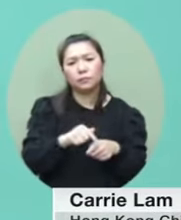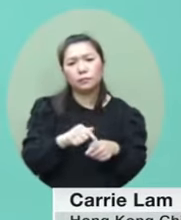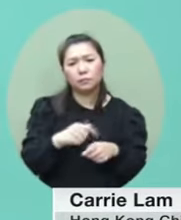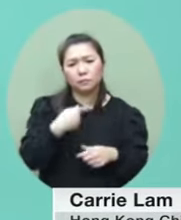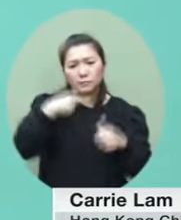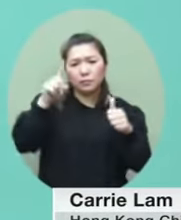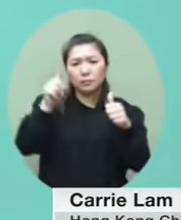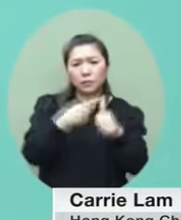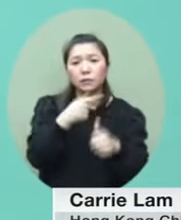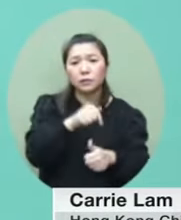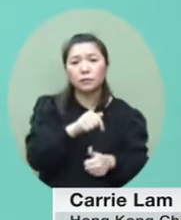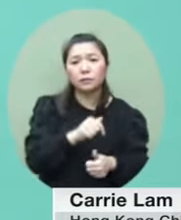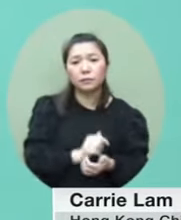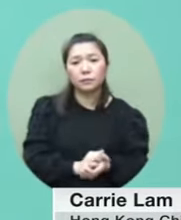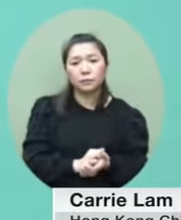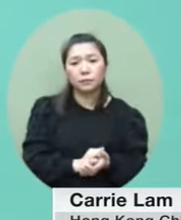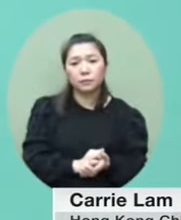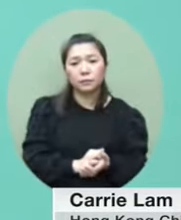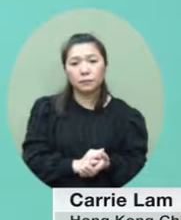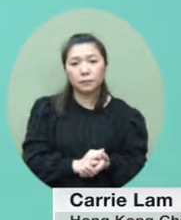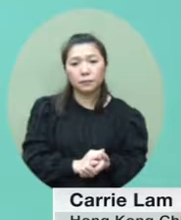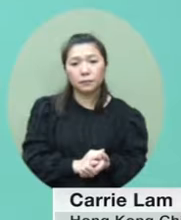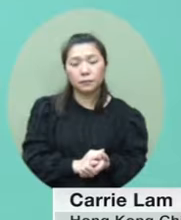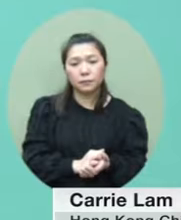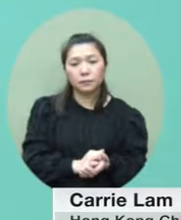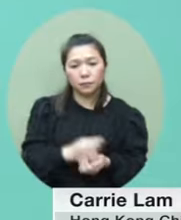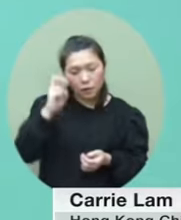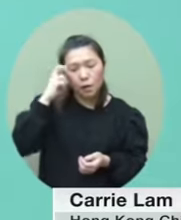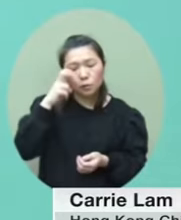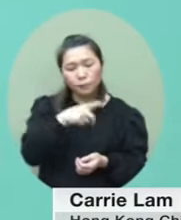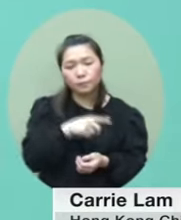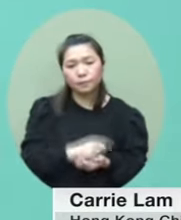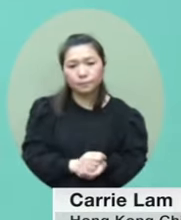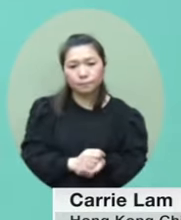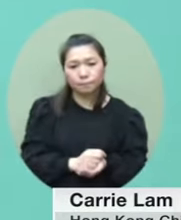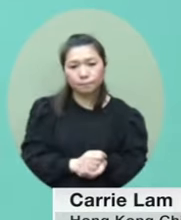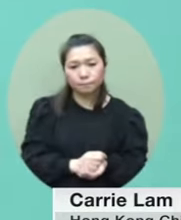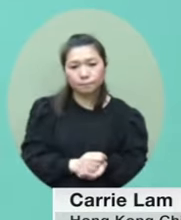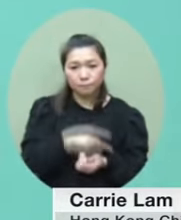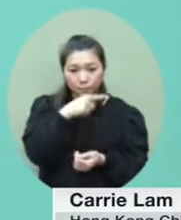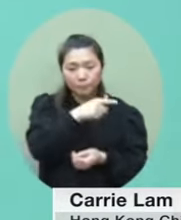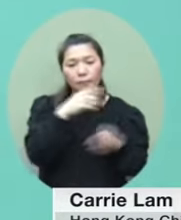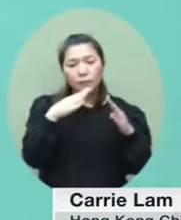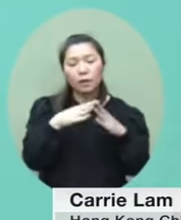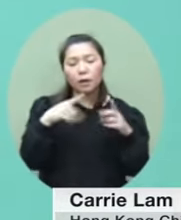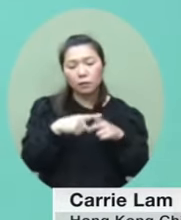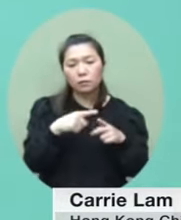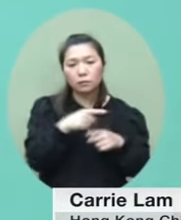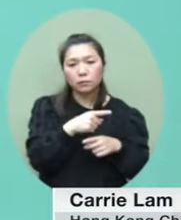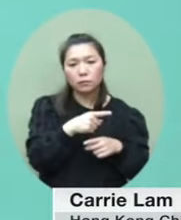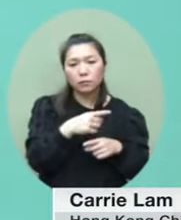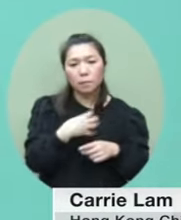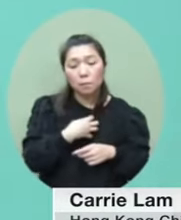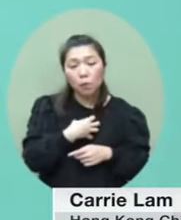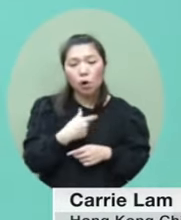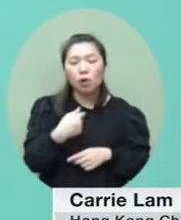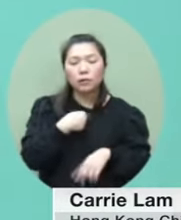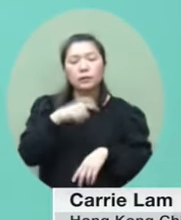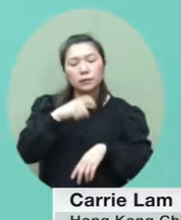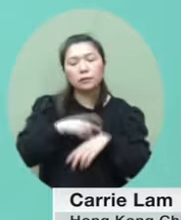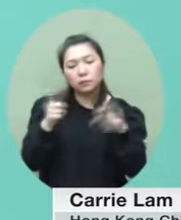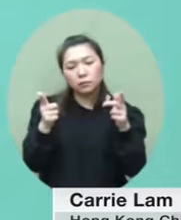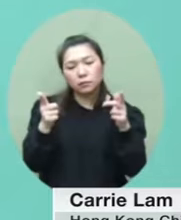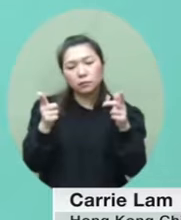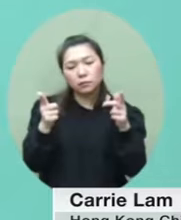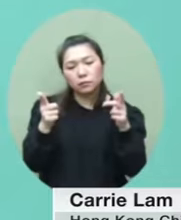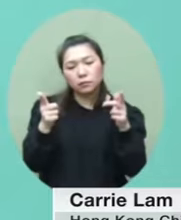Family is my first priority in terms of my consideration. They think it's